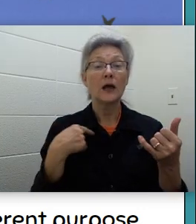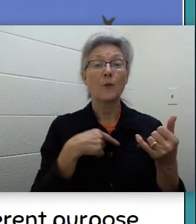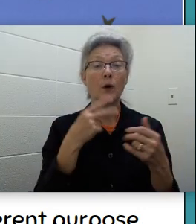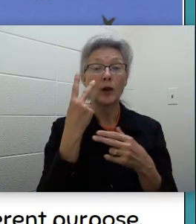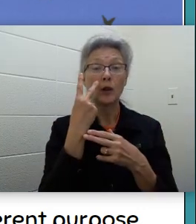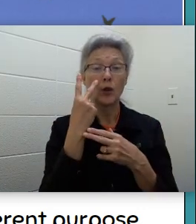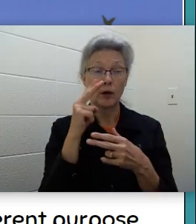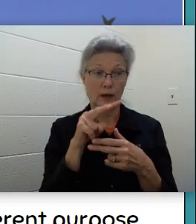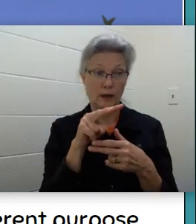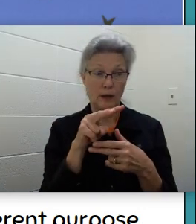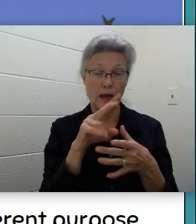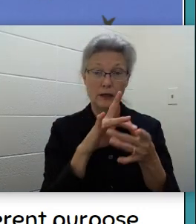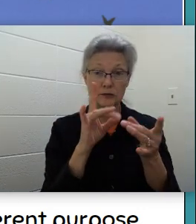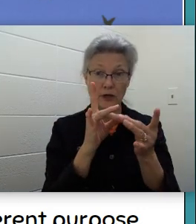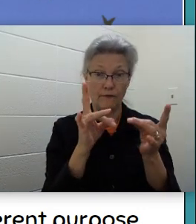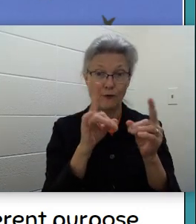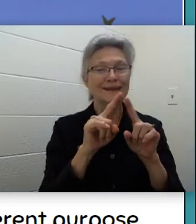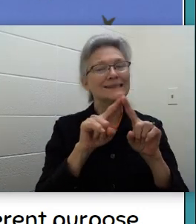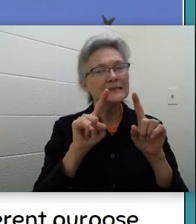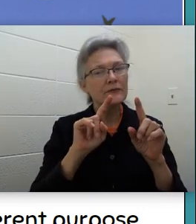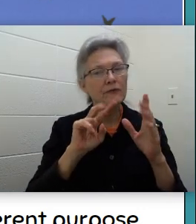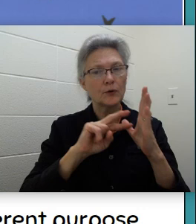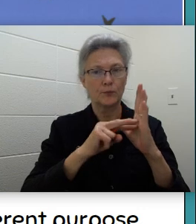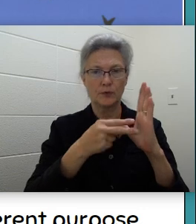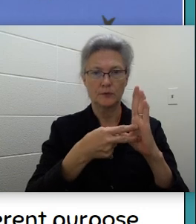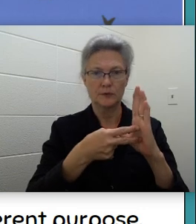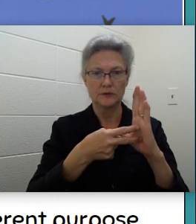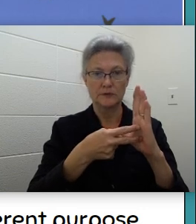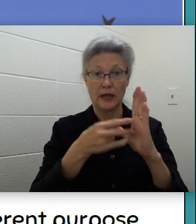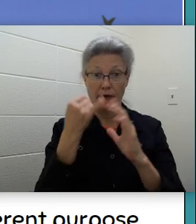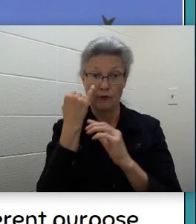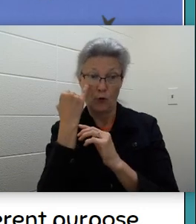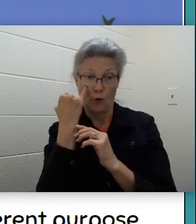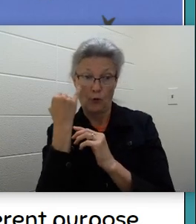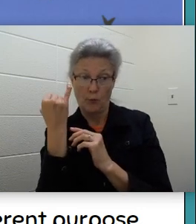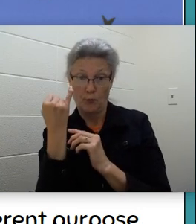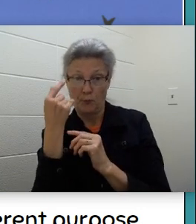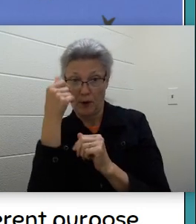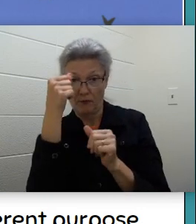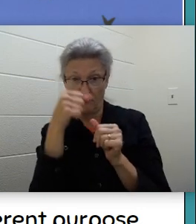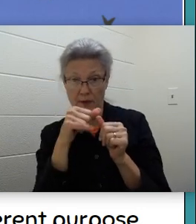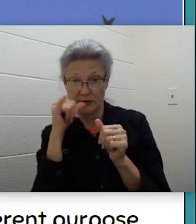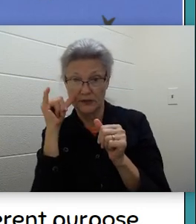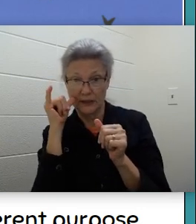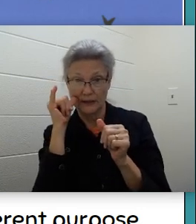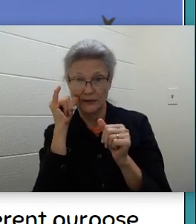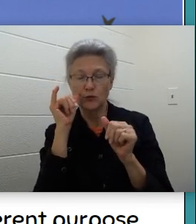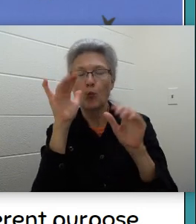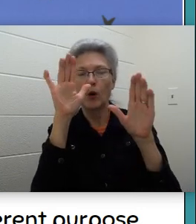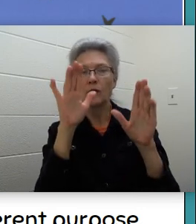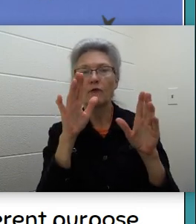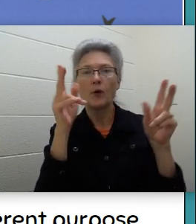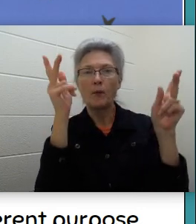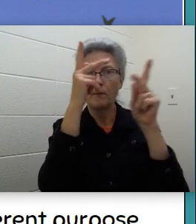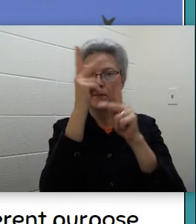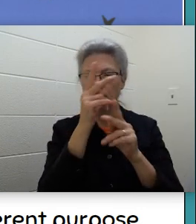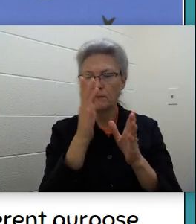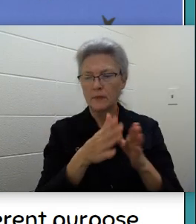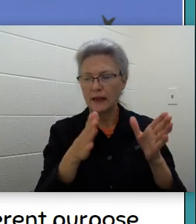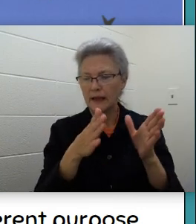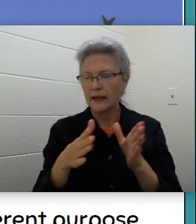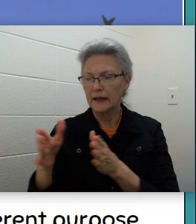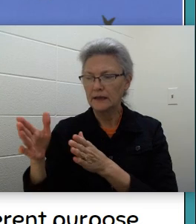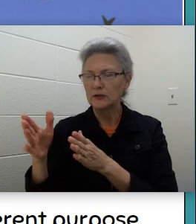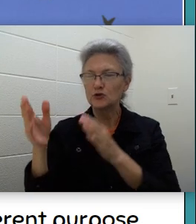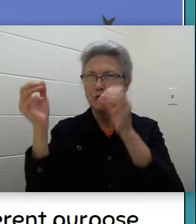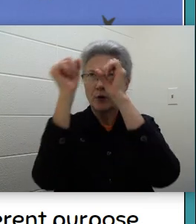will look back at our text for a different purpose. If you remember from yesterday, it is such a great strategy to create a picture in your